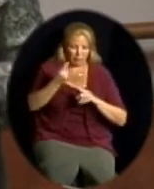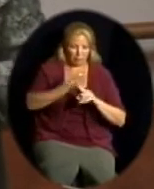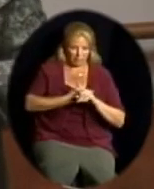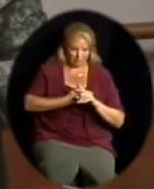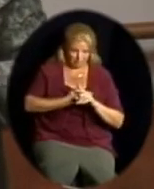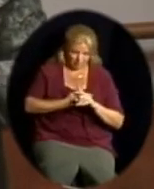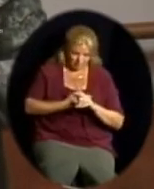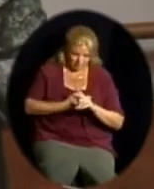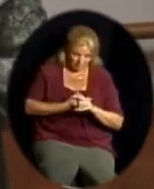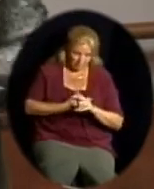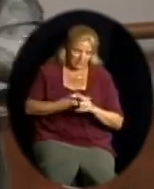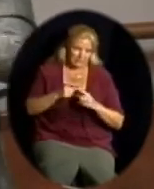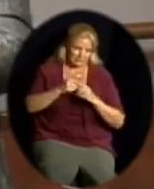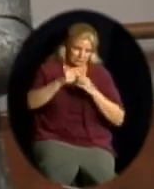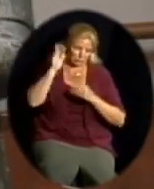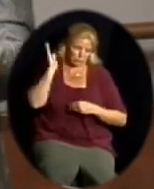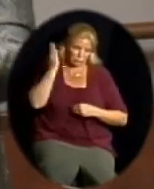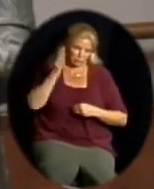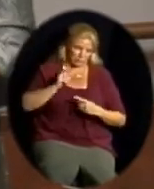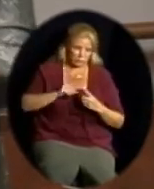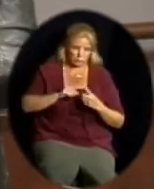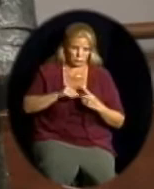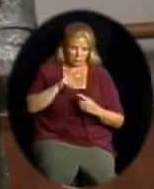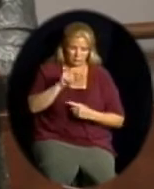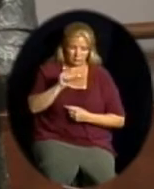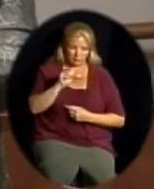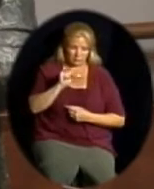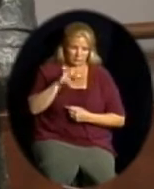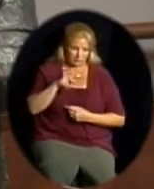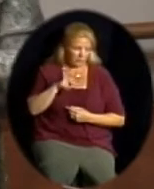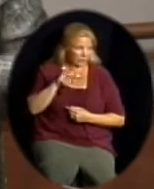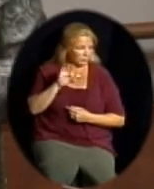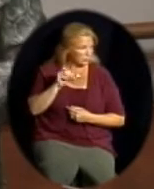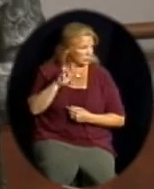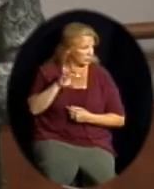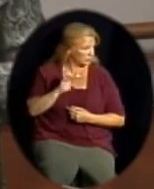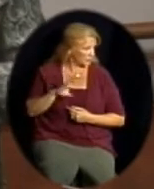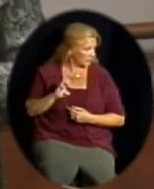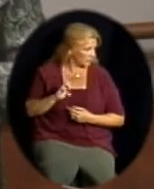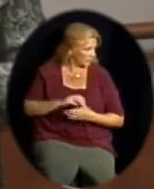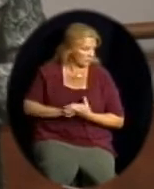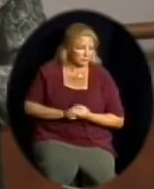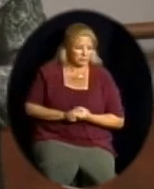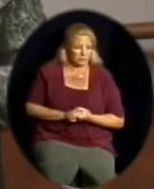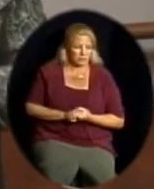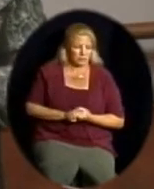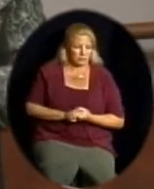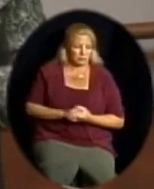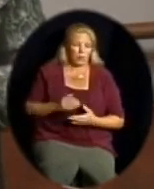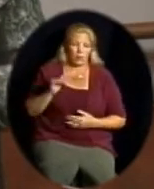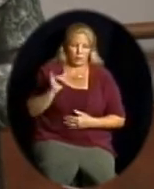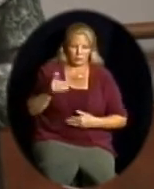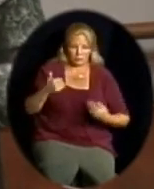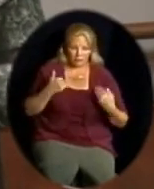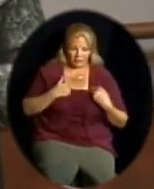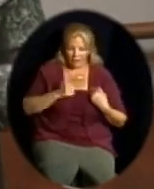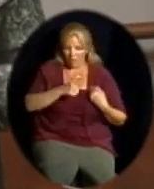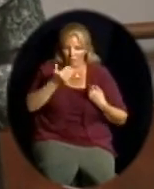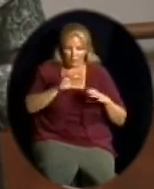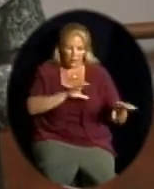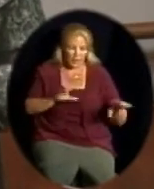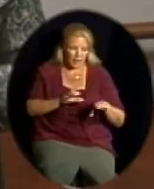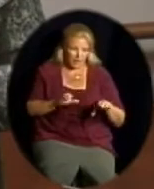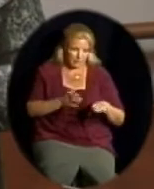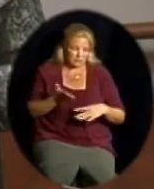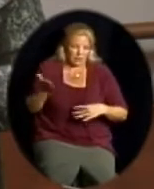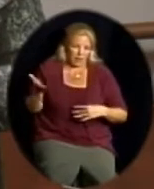presentation to the Board of Education. There are additional future action items that can be described at the time that we approach those. They